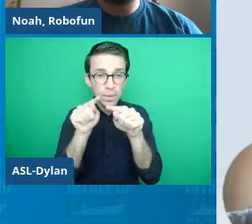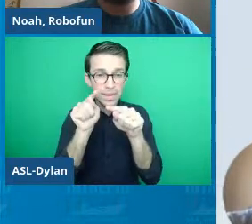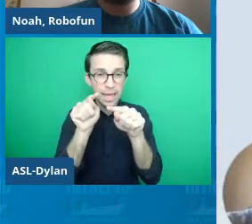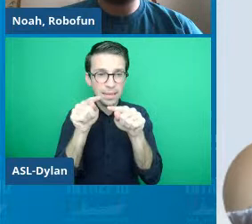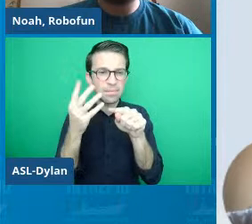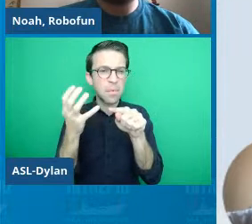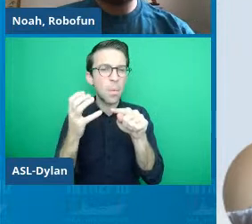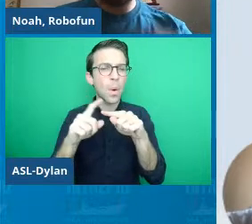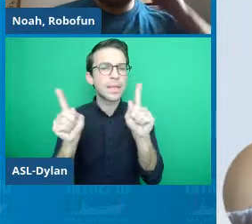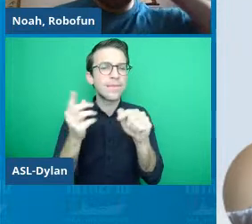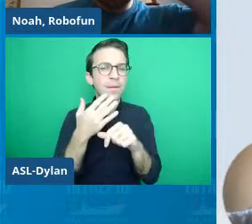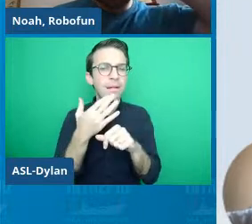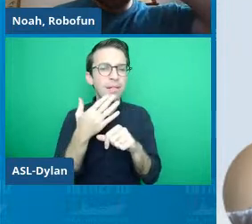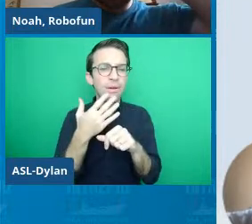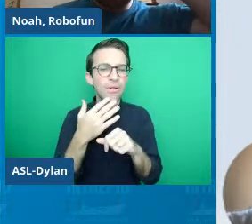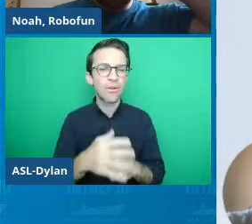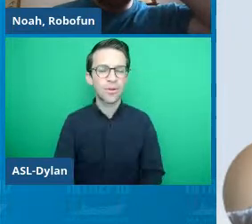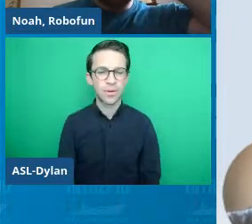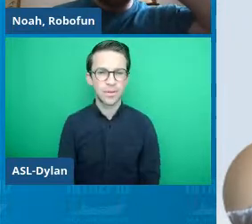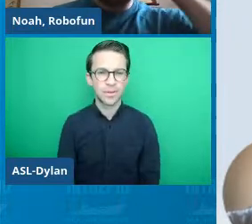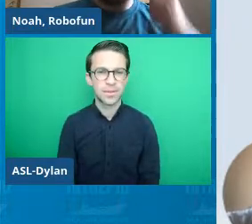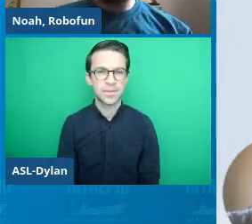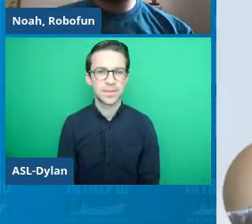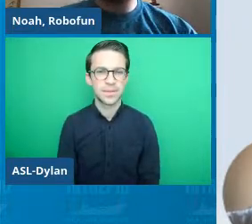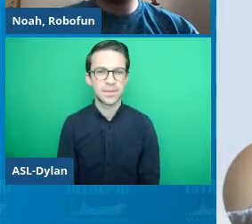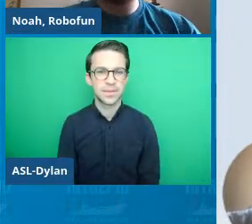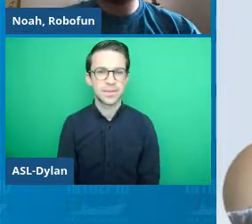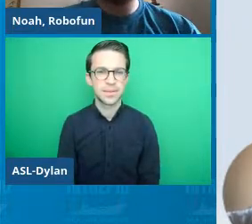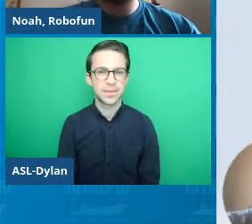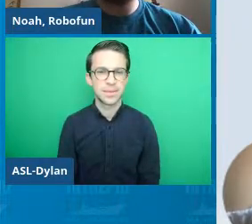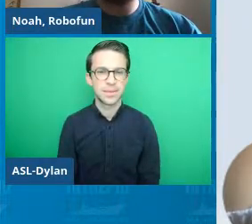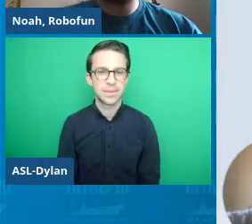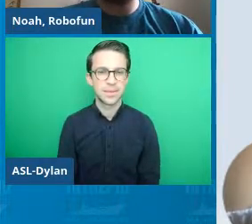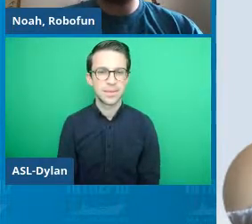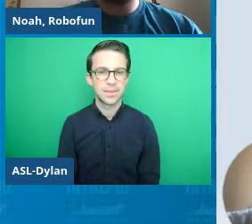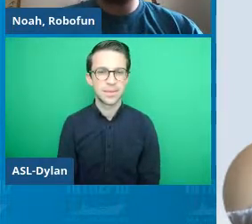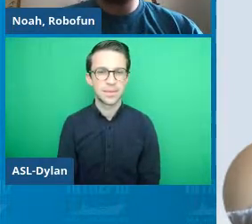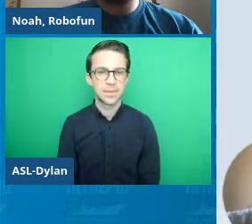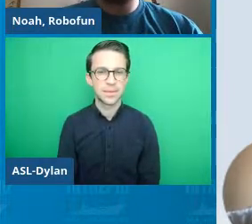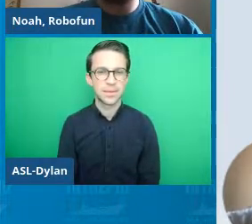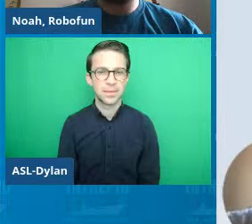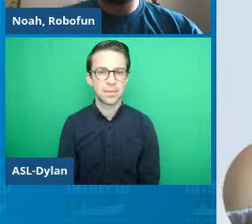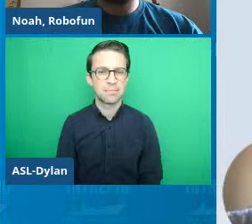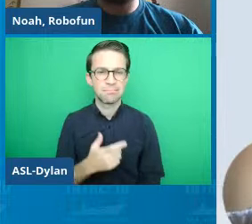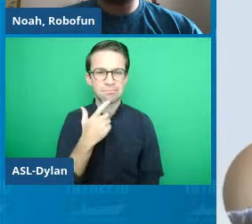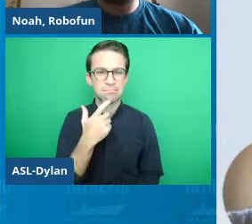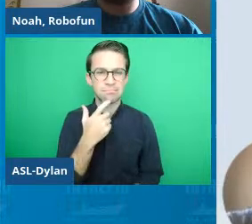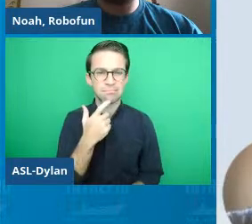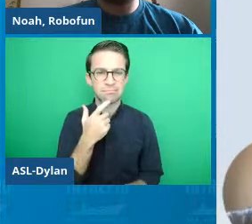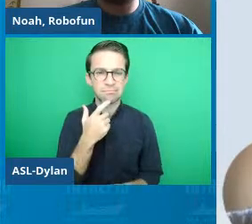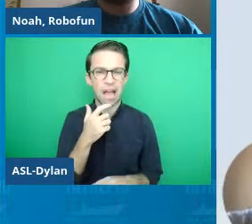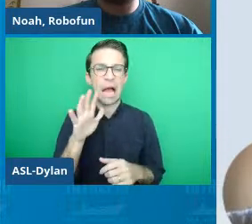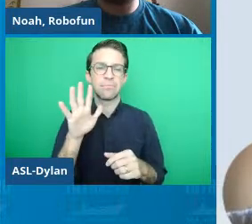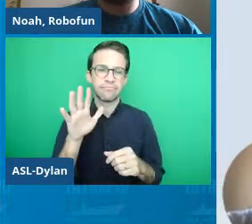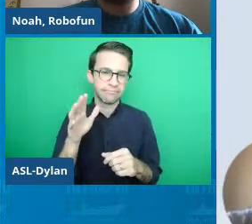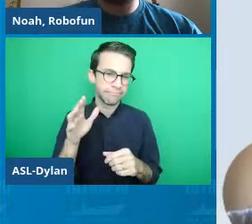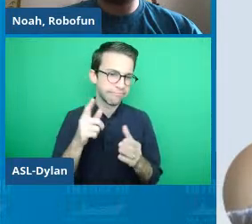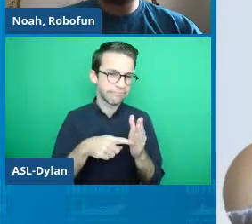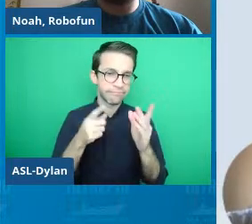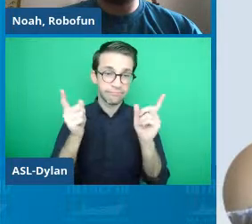here with a different color. Let's see. Ooh, yeah. So what's happening is